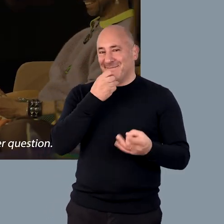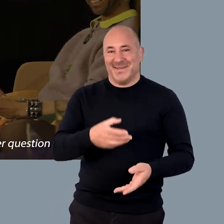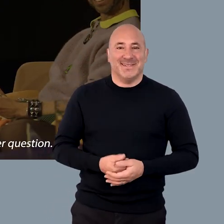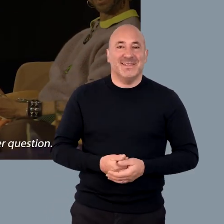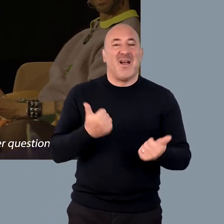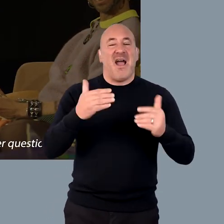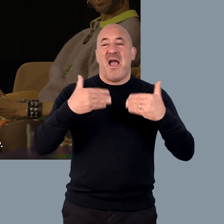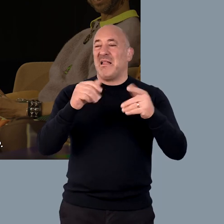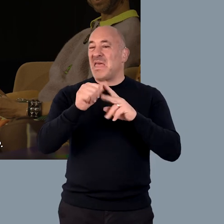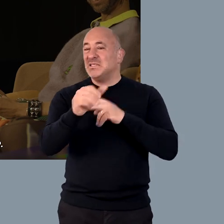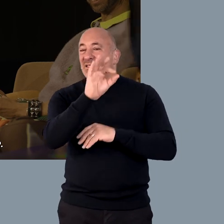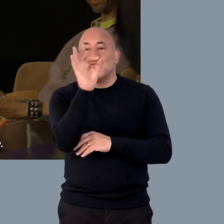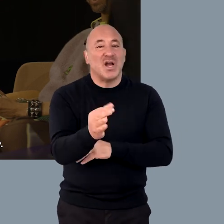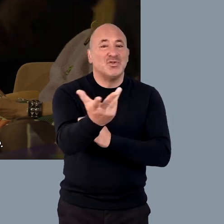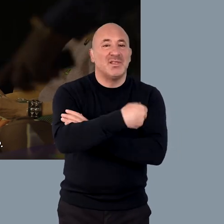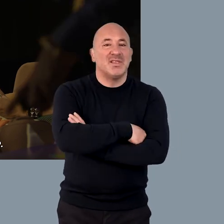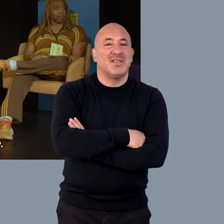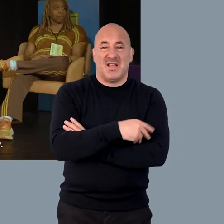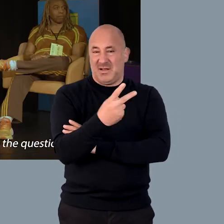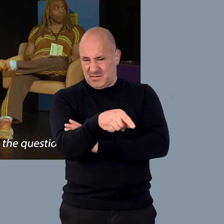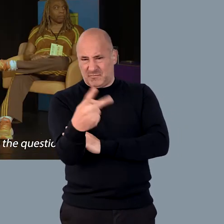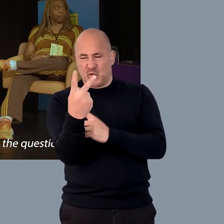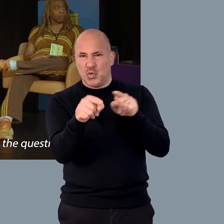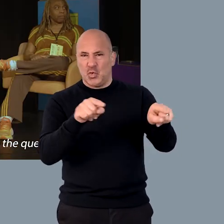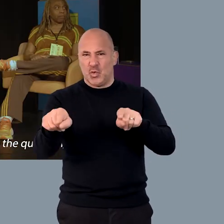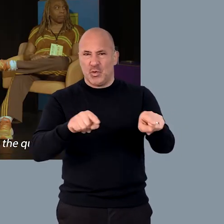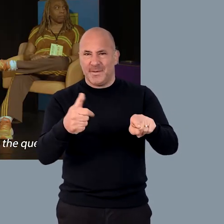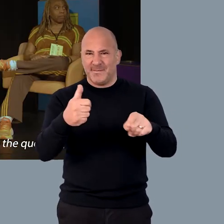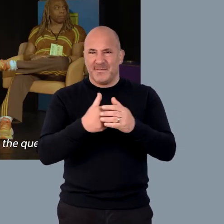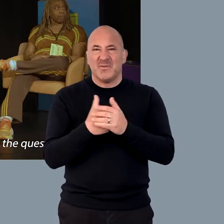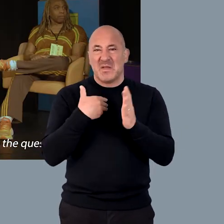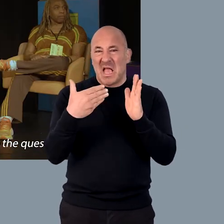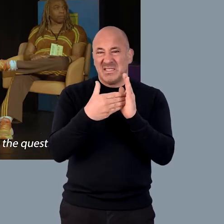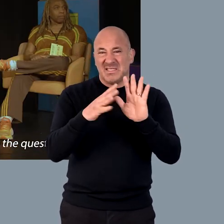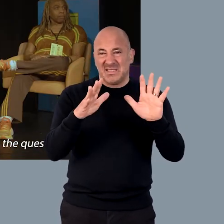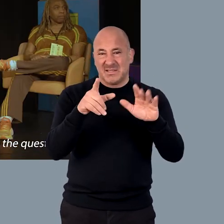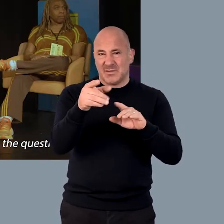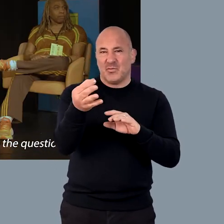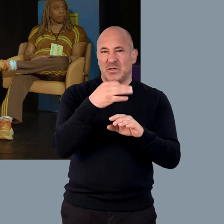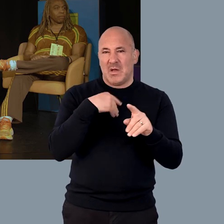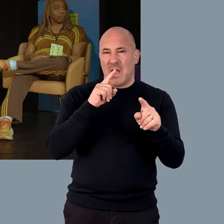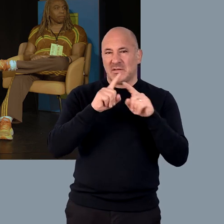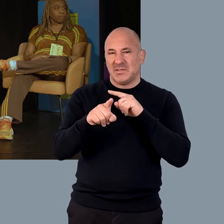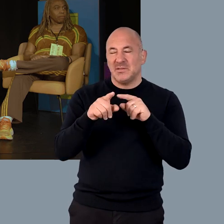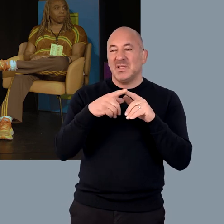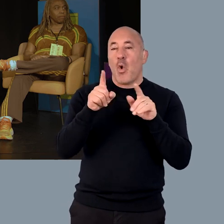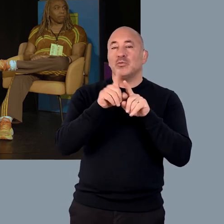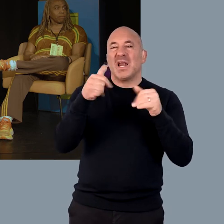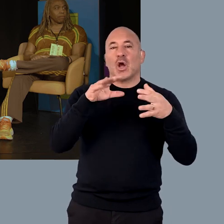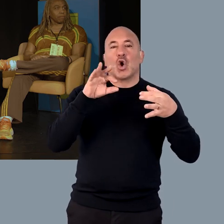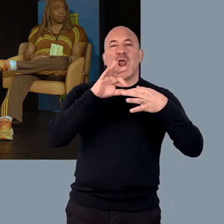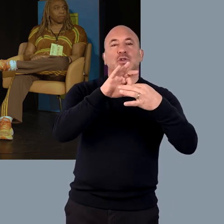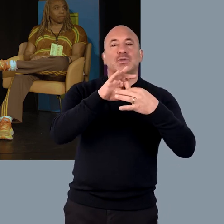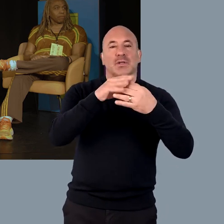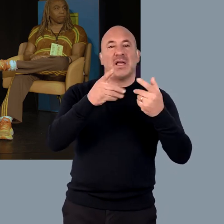we're going to move on take another question there's two questions at the front here um all i wanted to quickly add to that is in answer to the question i think it's also about connection